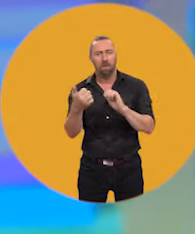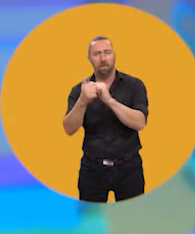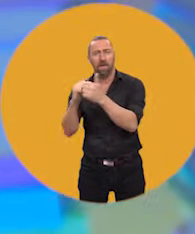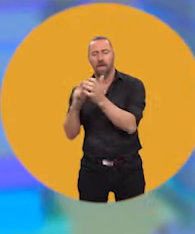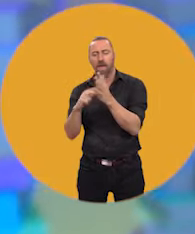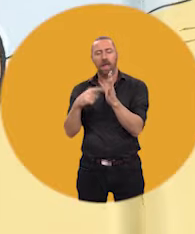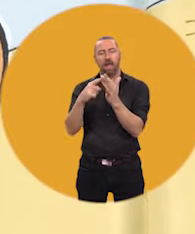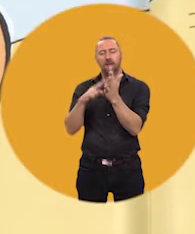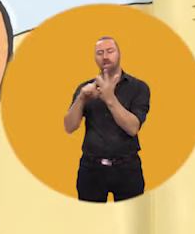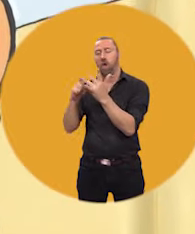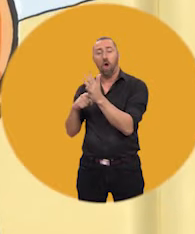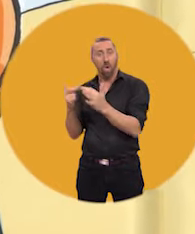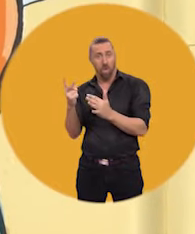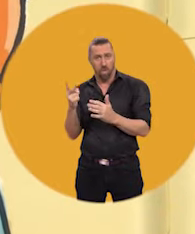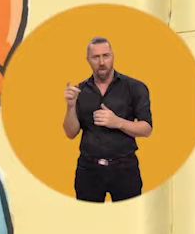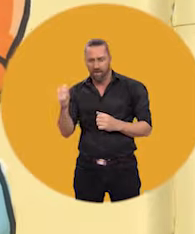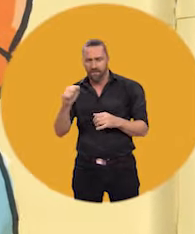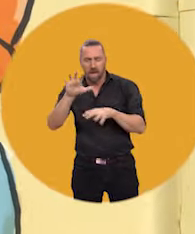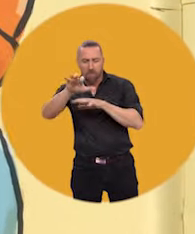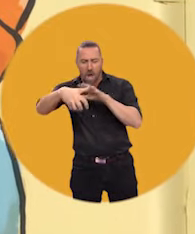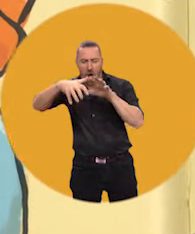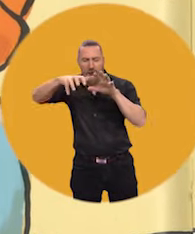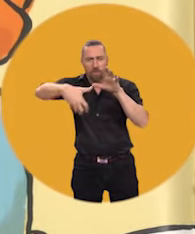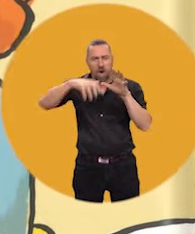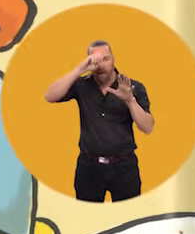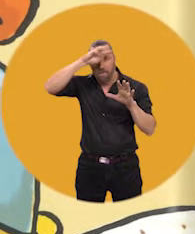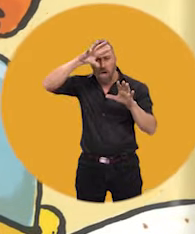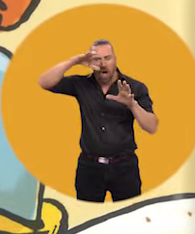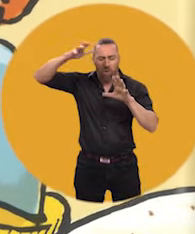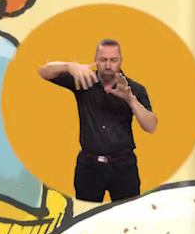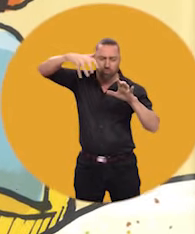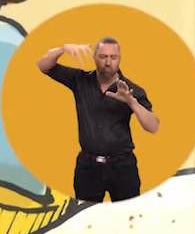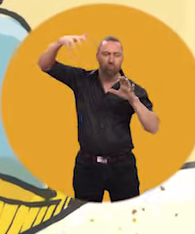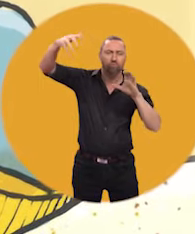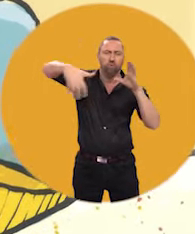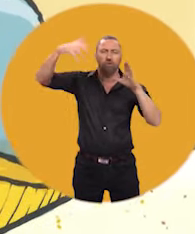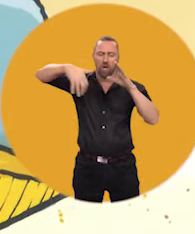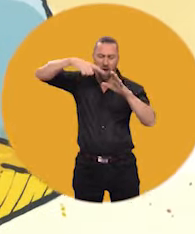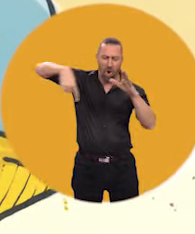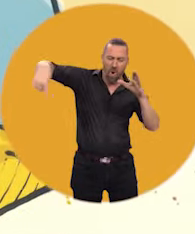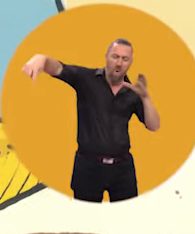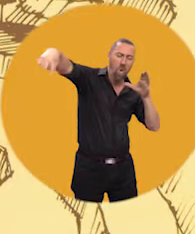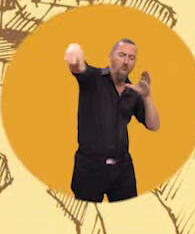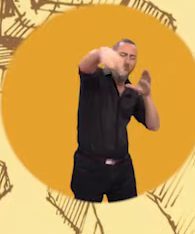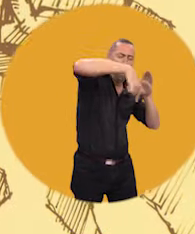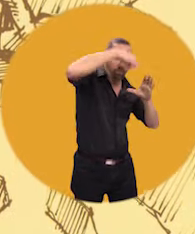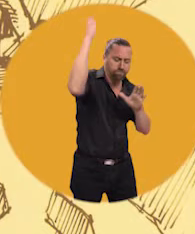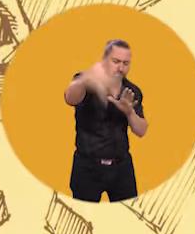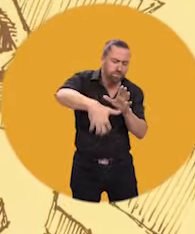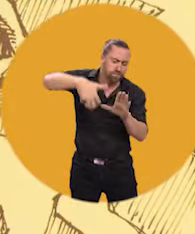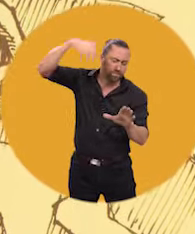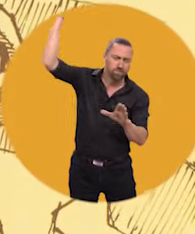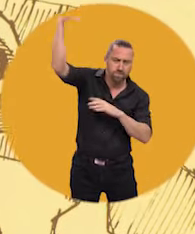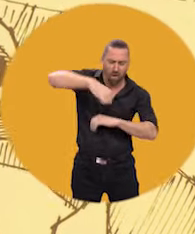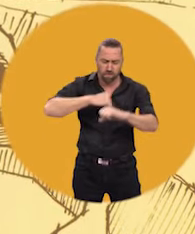engineers, buddies Nate and Nicole, had mining ideas and were digging a hole. With